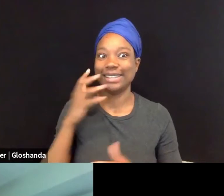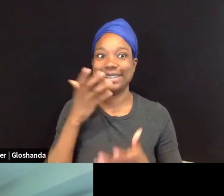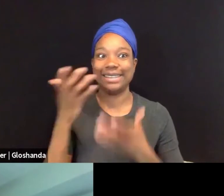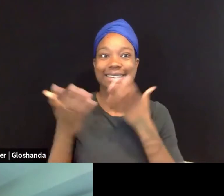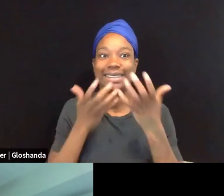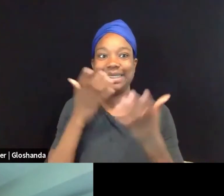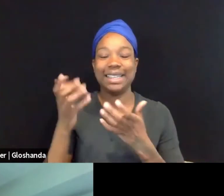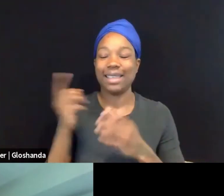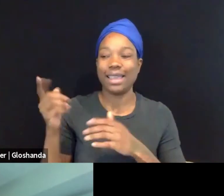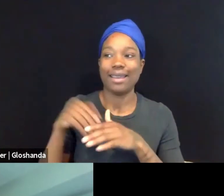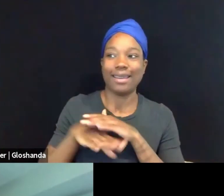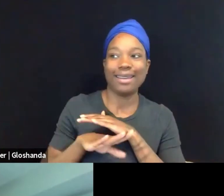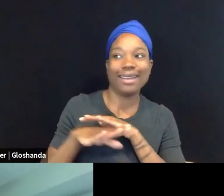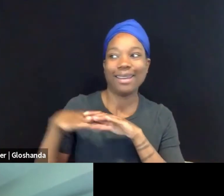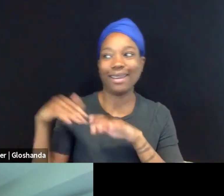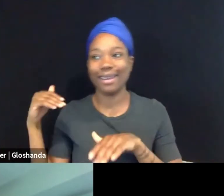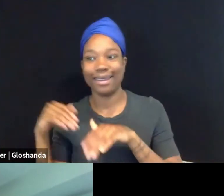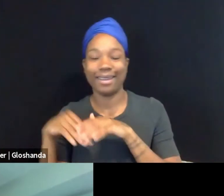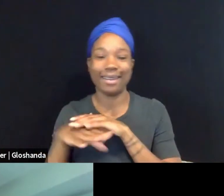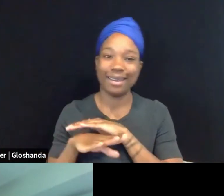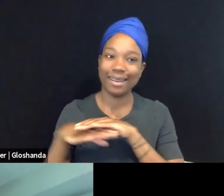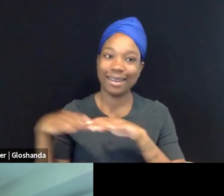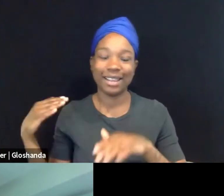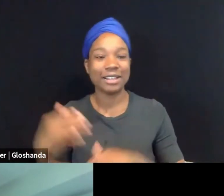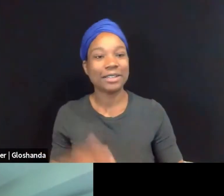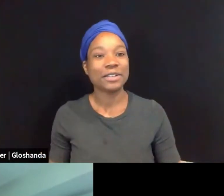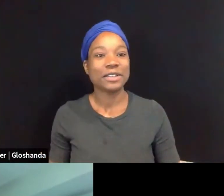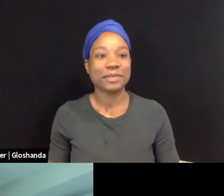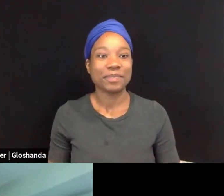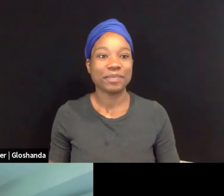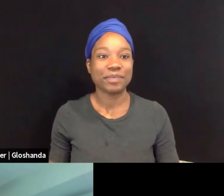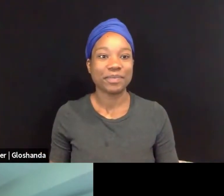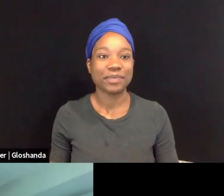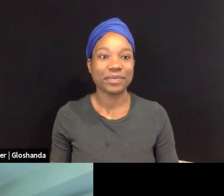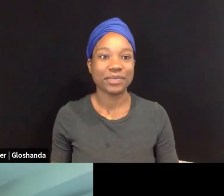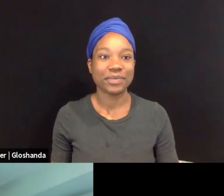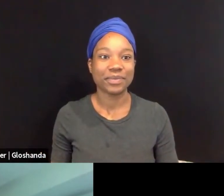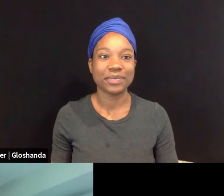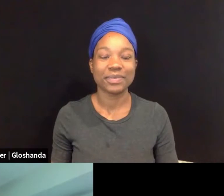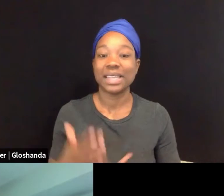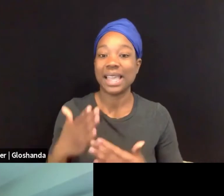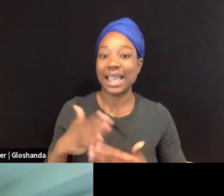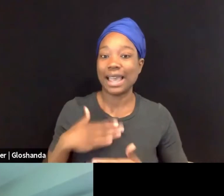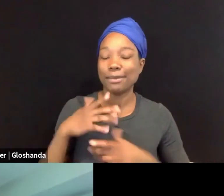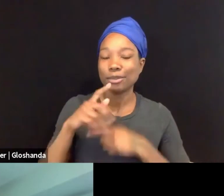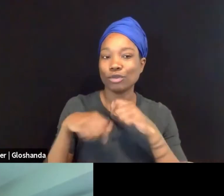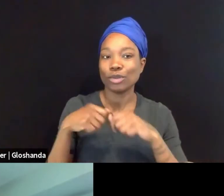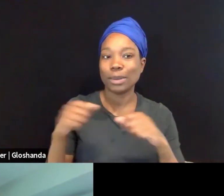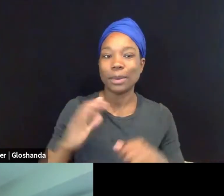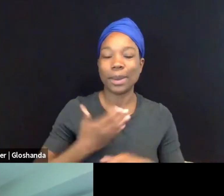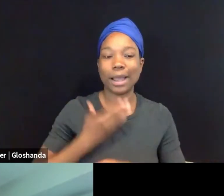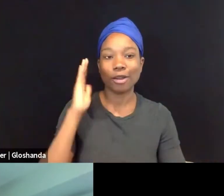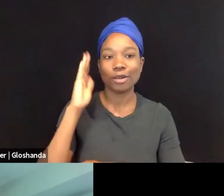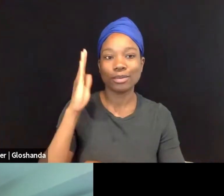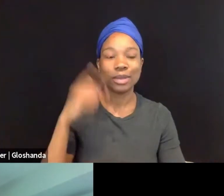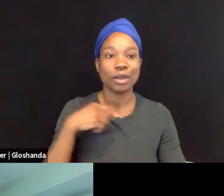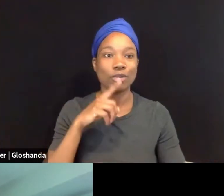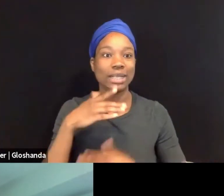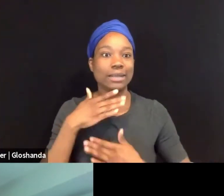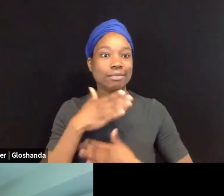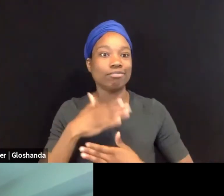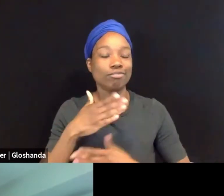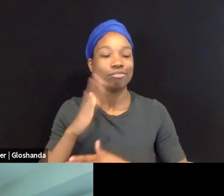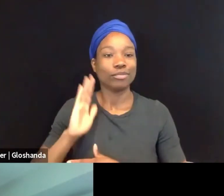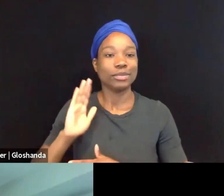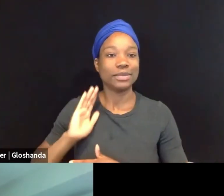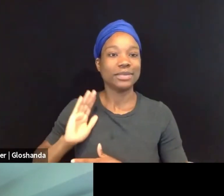I'm happy to do the wrap-up remarks today and really enjoyed the prior speakers as well. And I'm here today on behalf